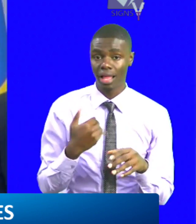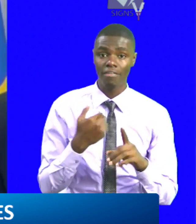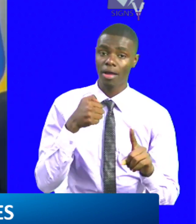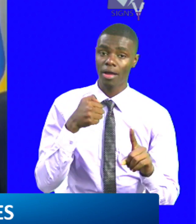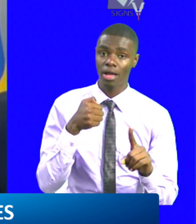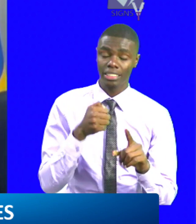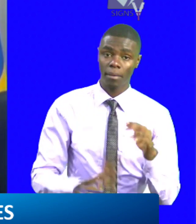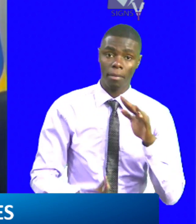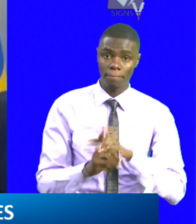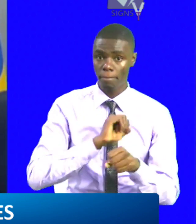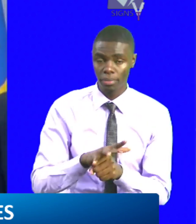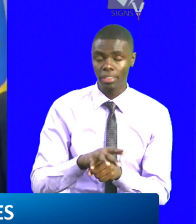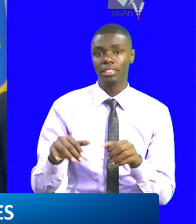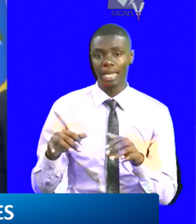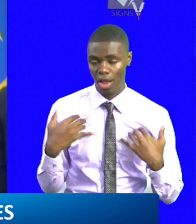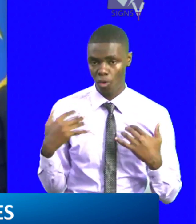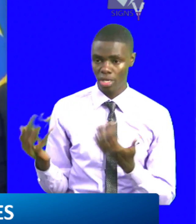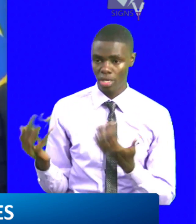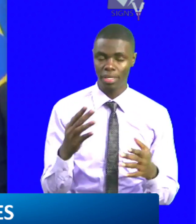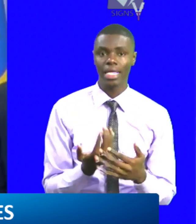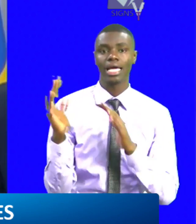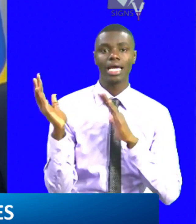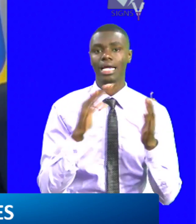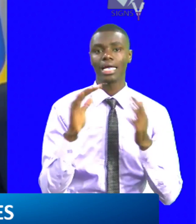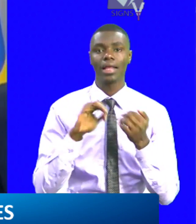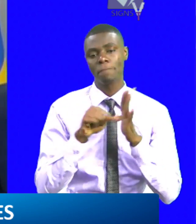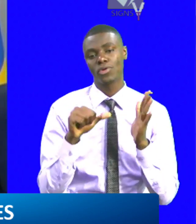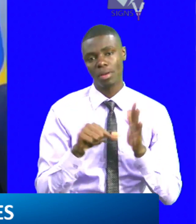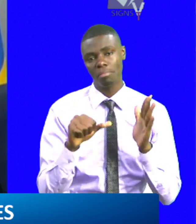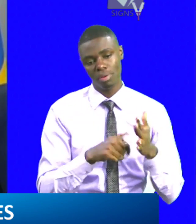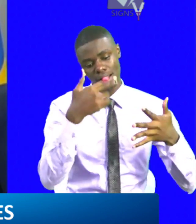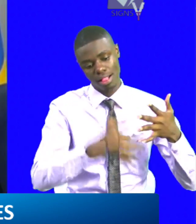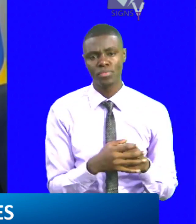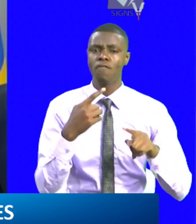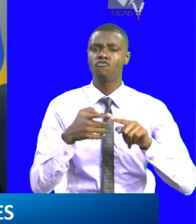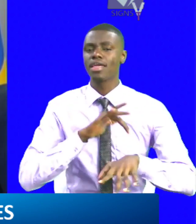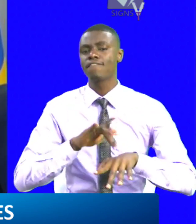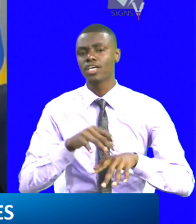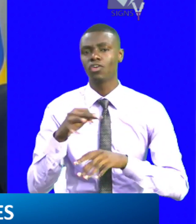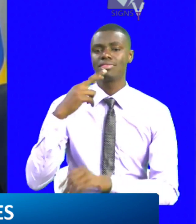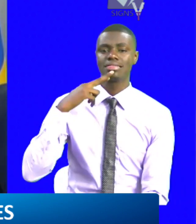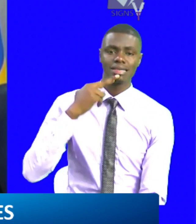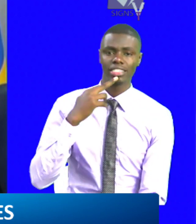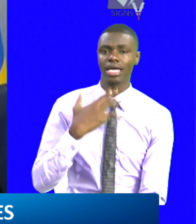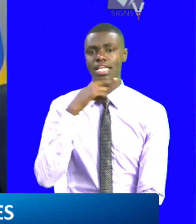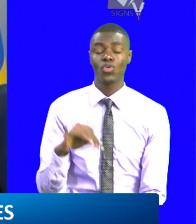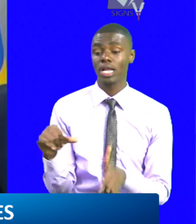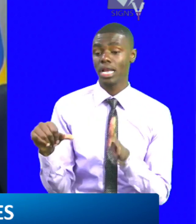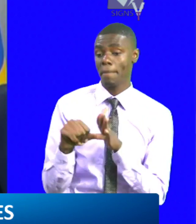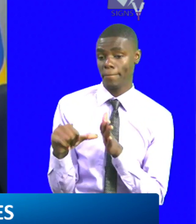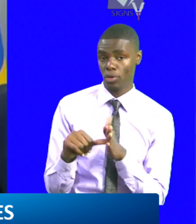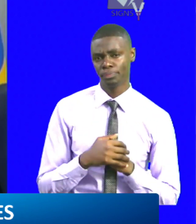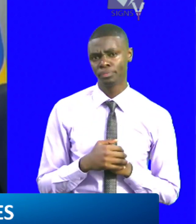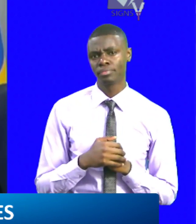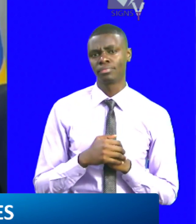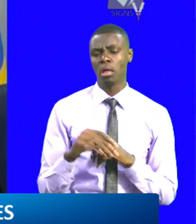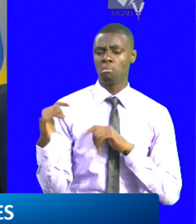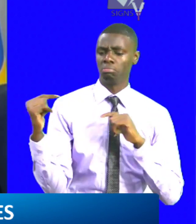is grave. As the conflict continues unabated, we are witness to